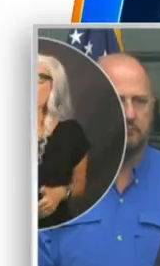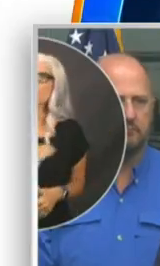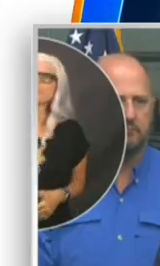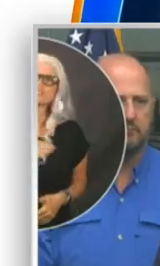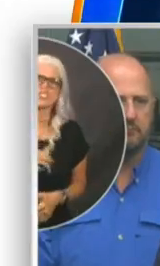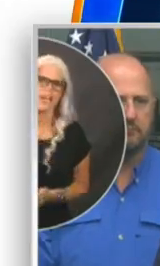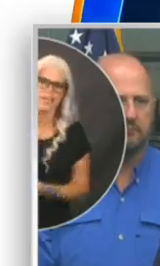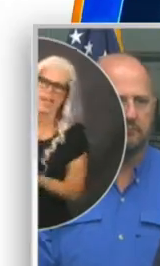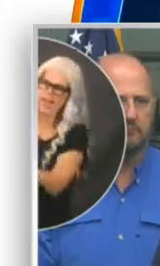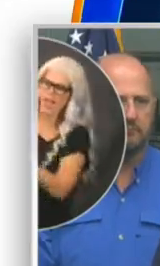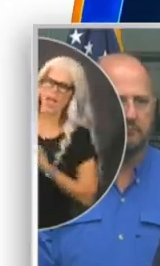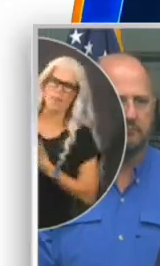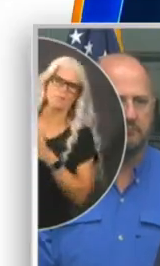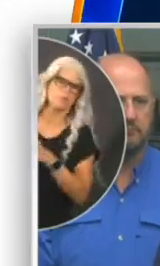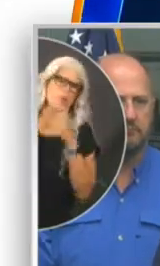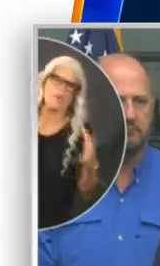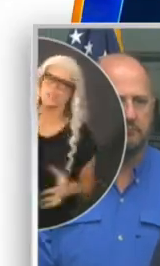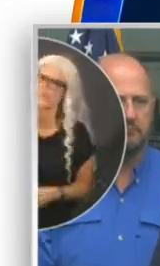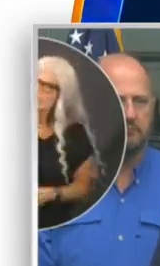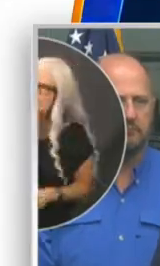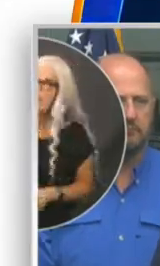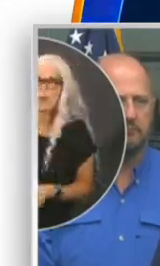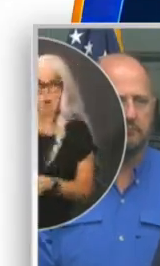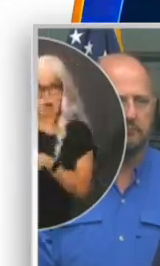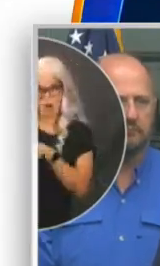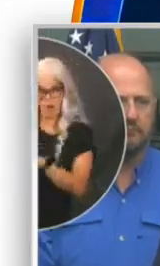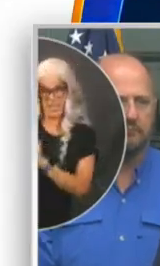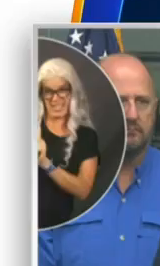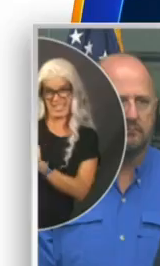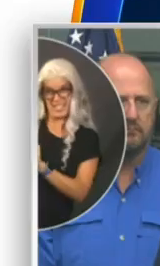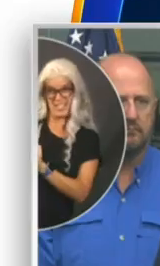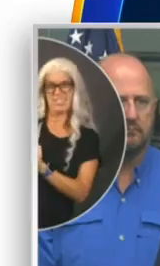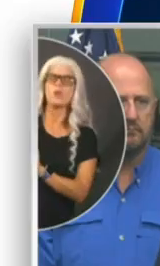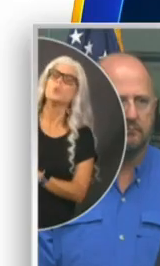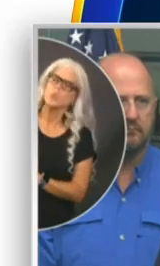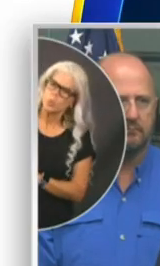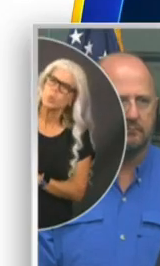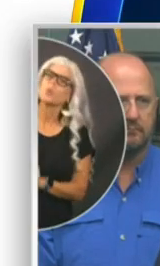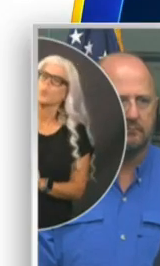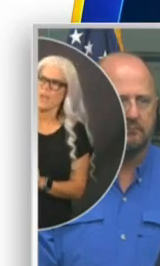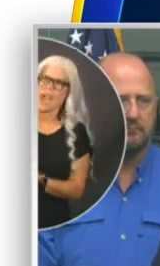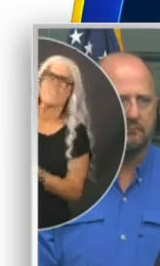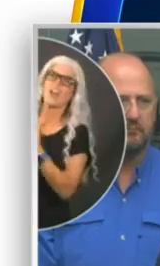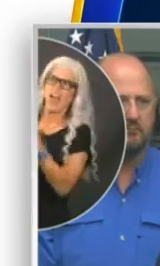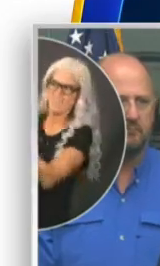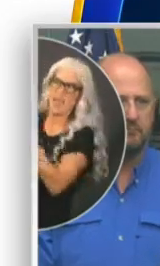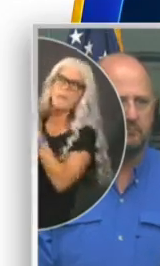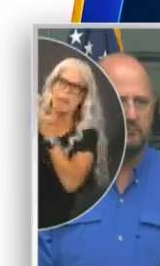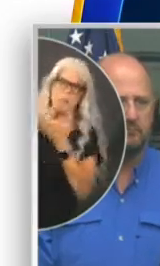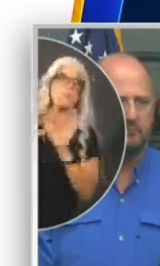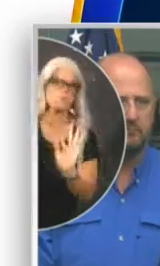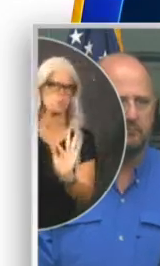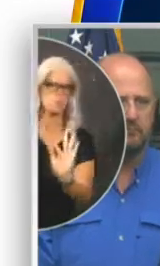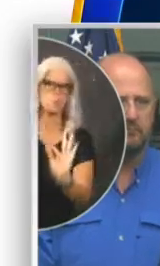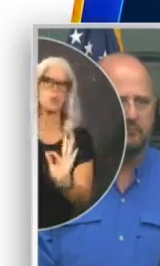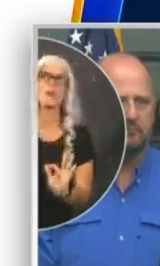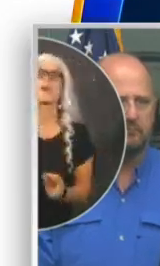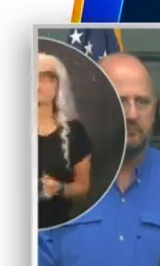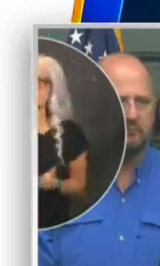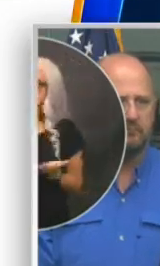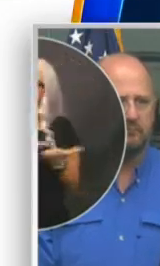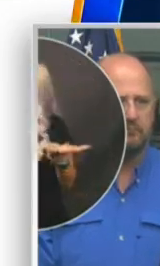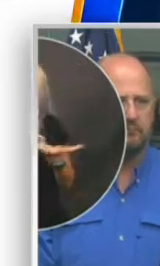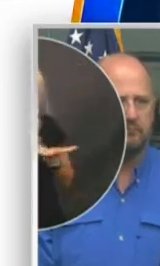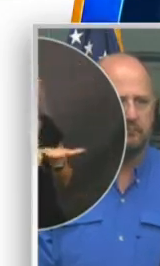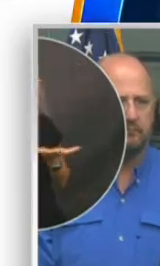as this storm hits, we've got massive amounts of assets that are staged, but we're already discussing about ways where we